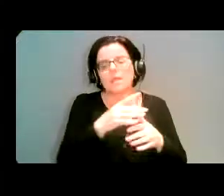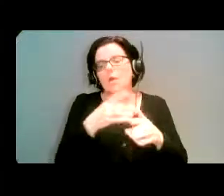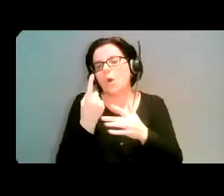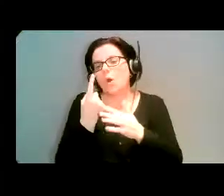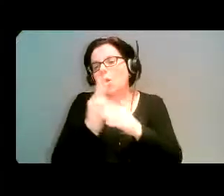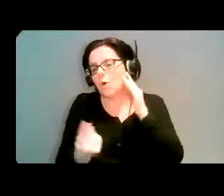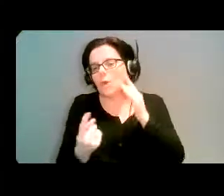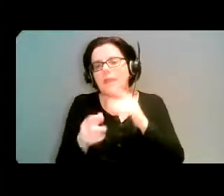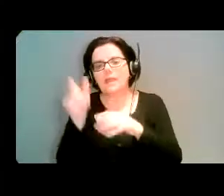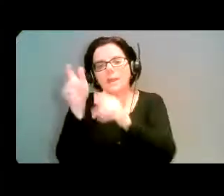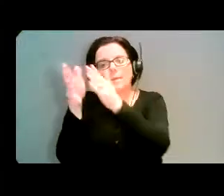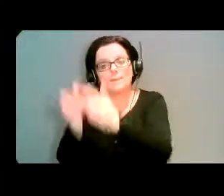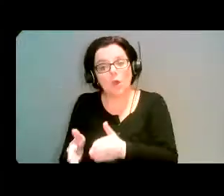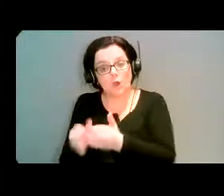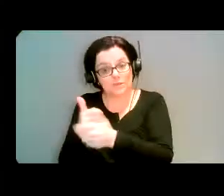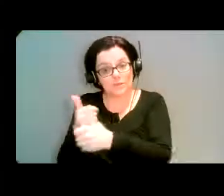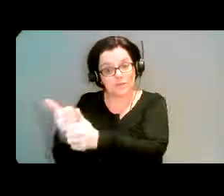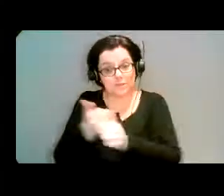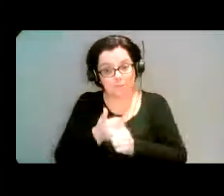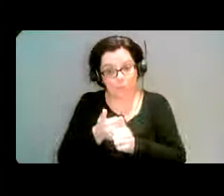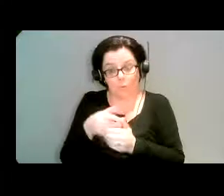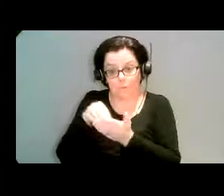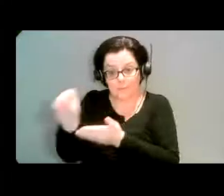different places to meet your needs.